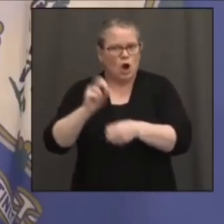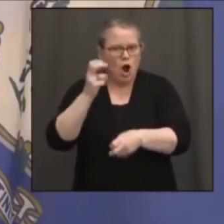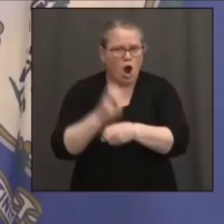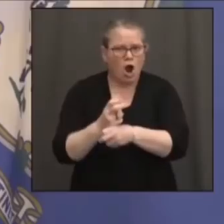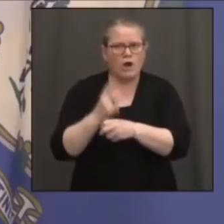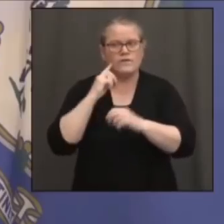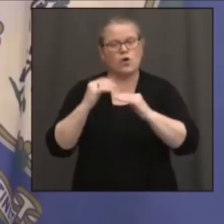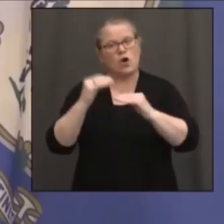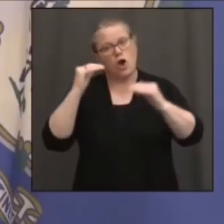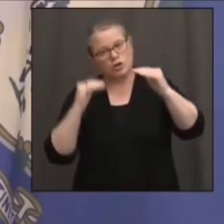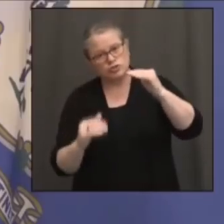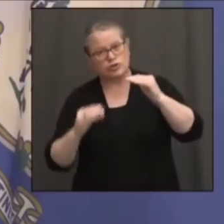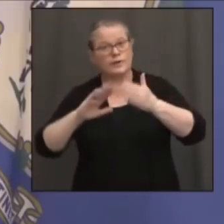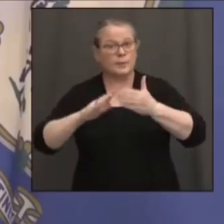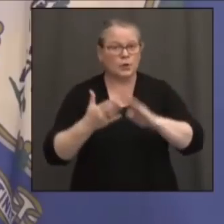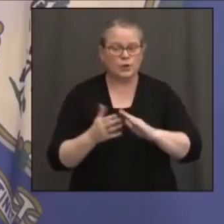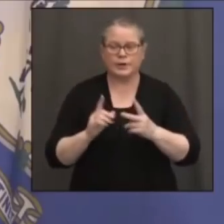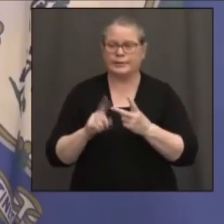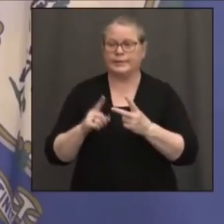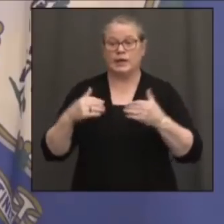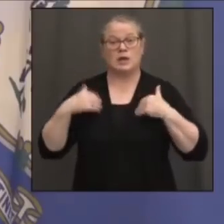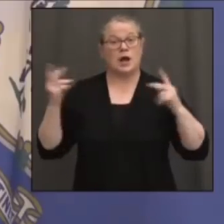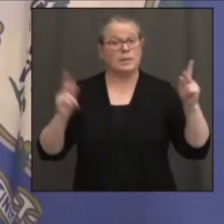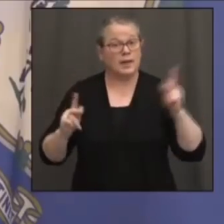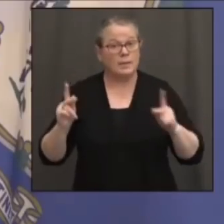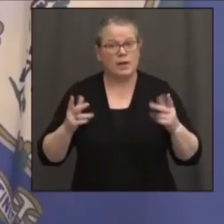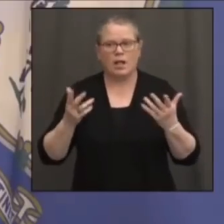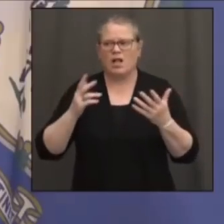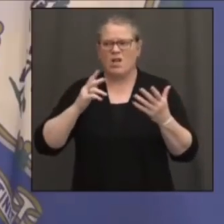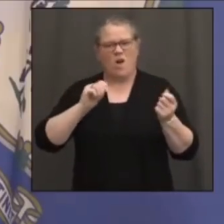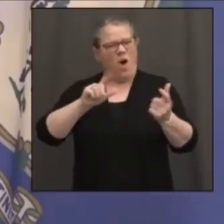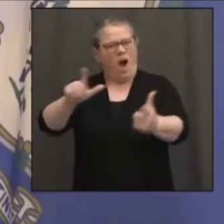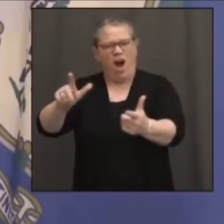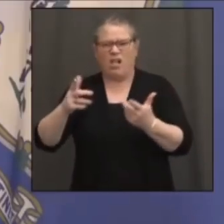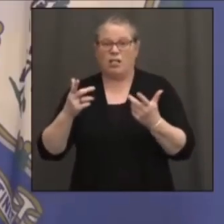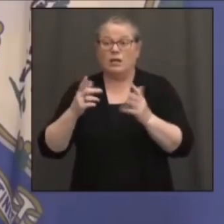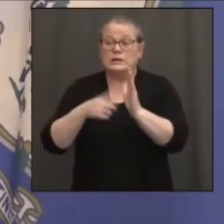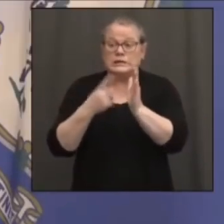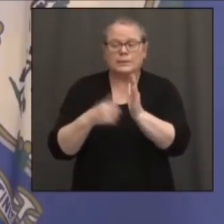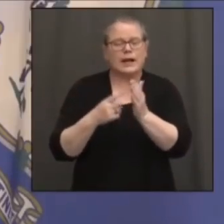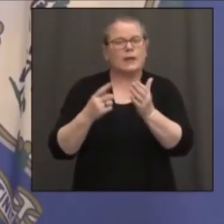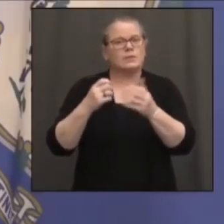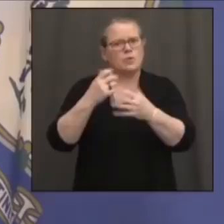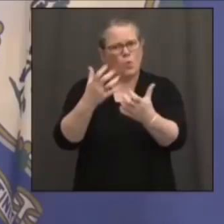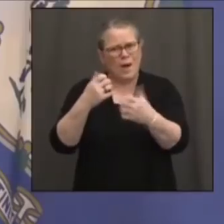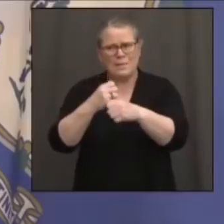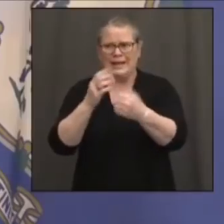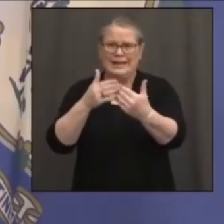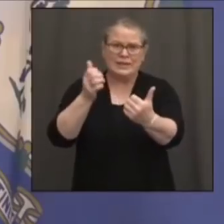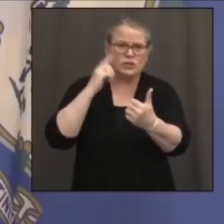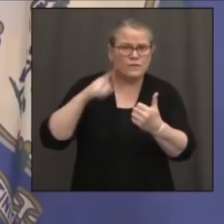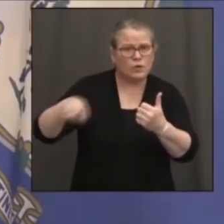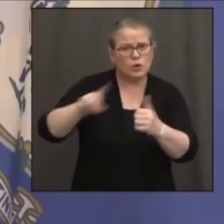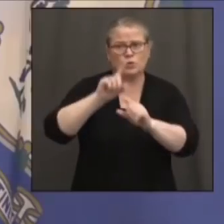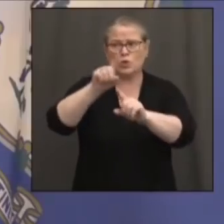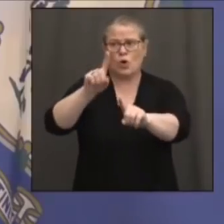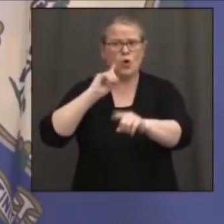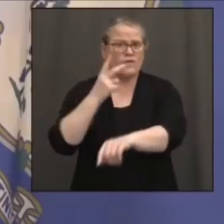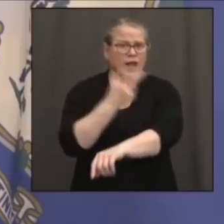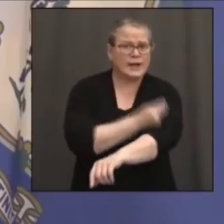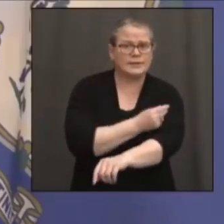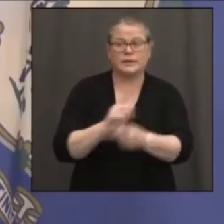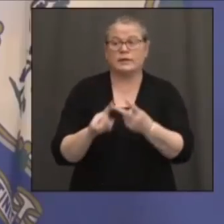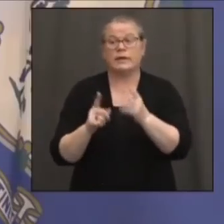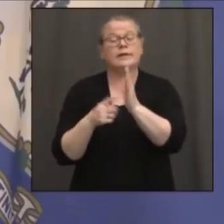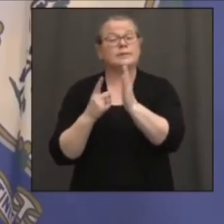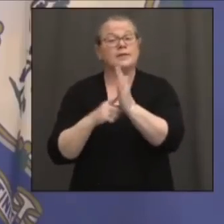sometimes it's a matter of access, making it easier for you to get vaccinated. Sometimes it's a matter of outreach, and that's what this is all about,